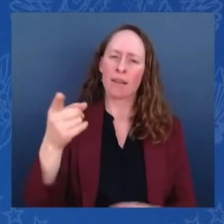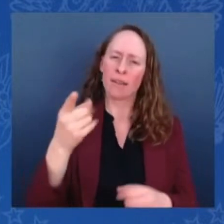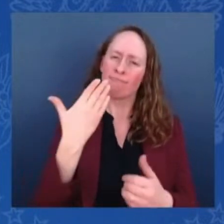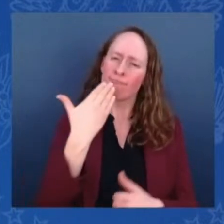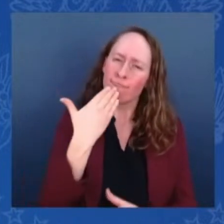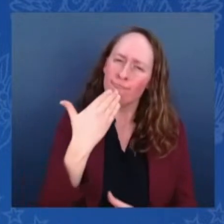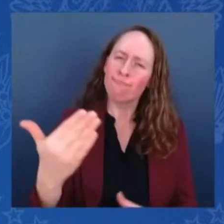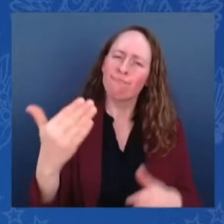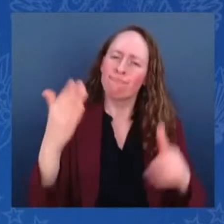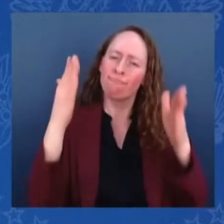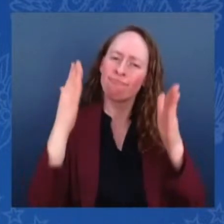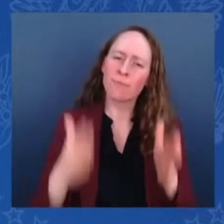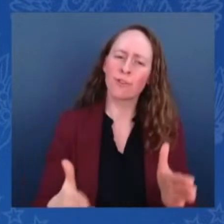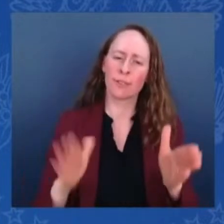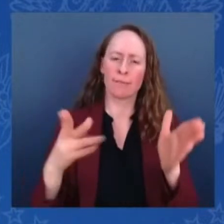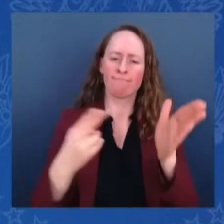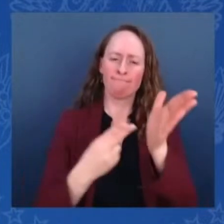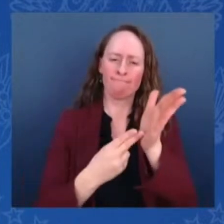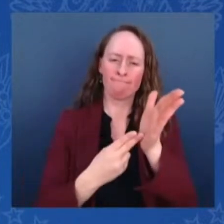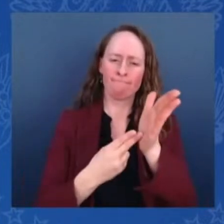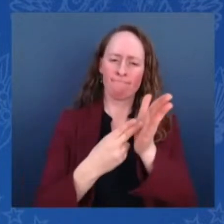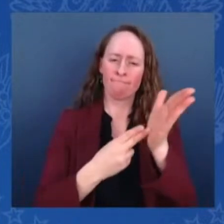Thank you.